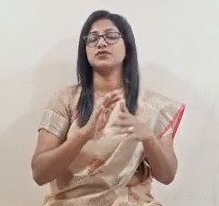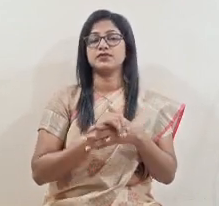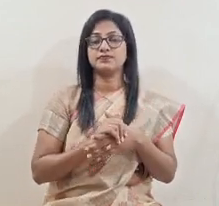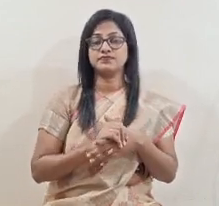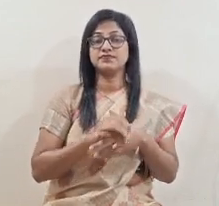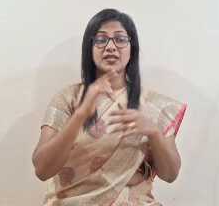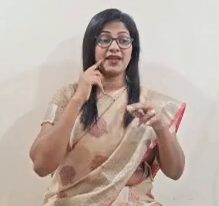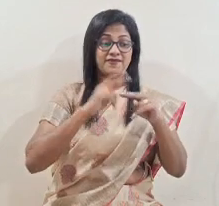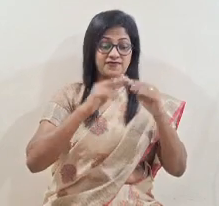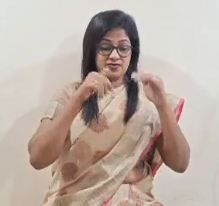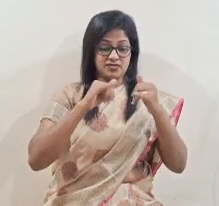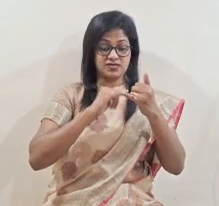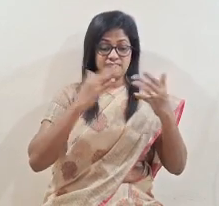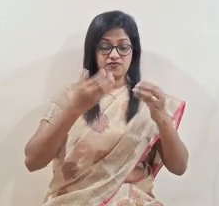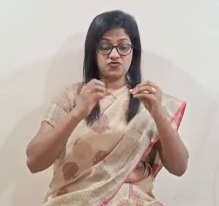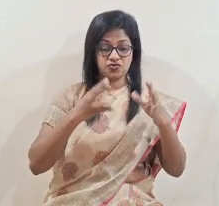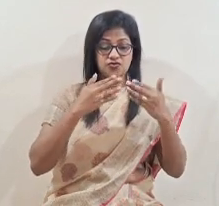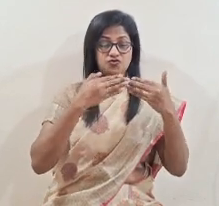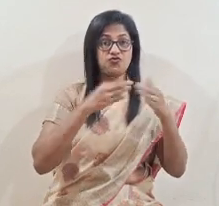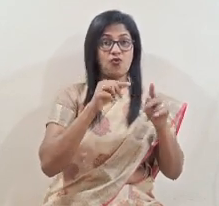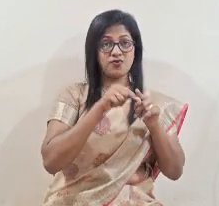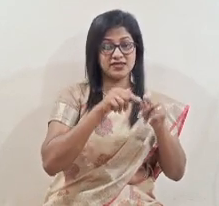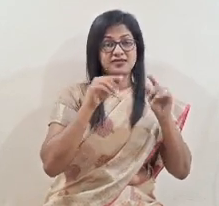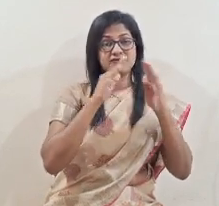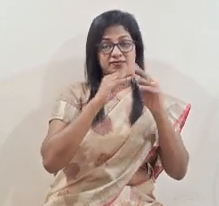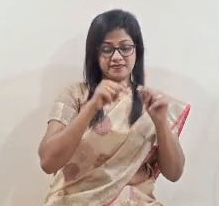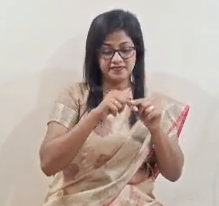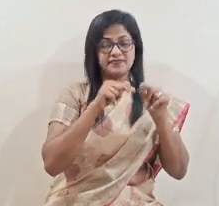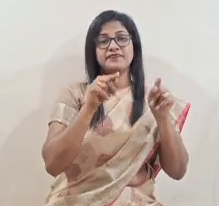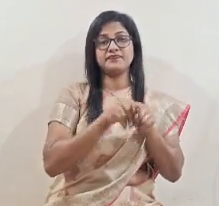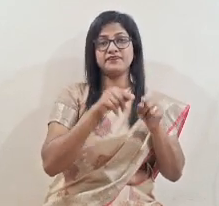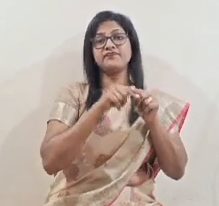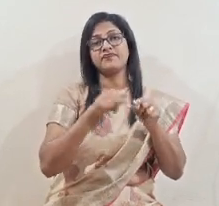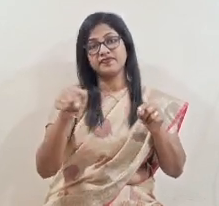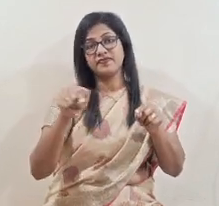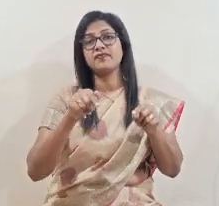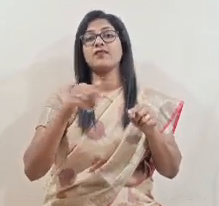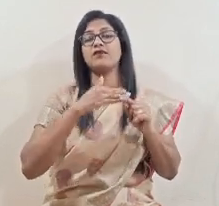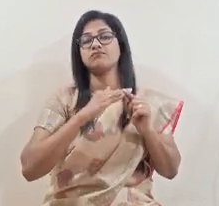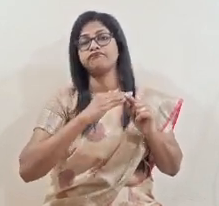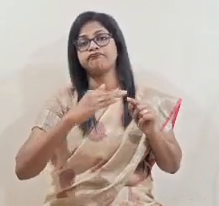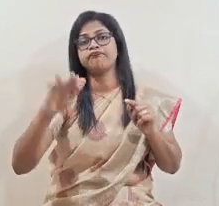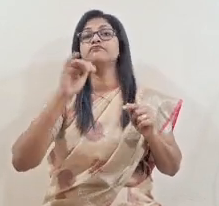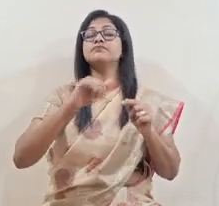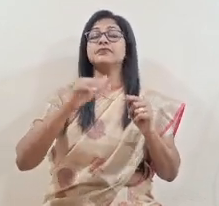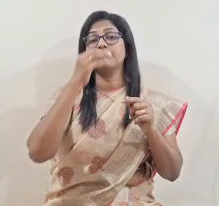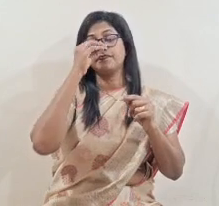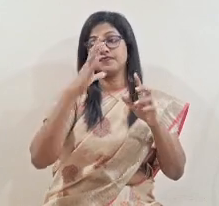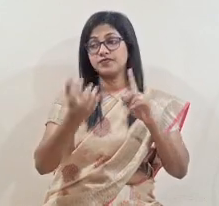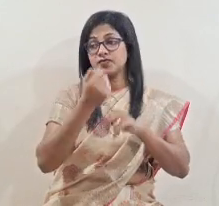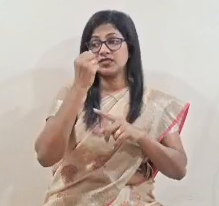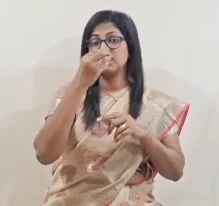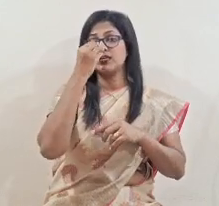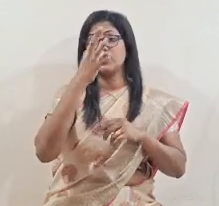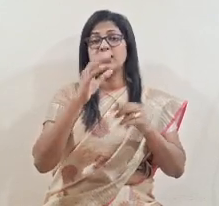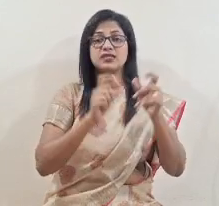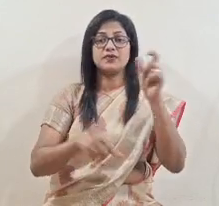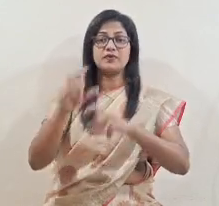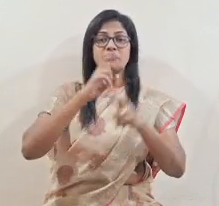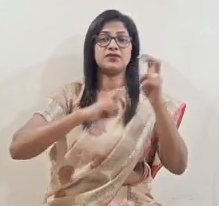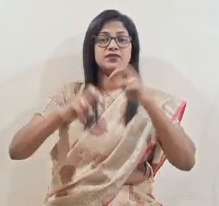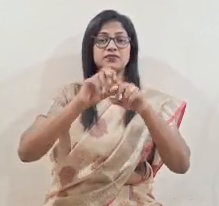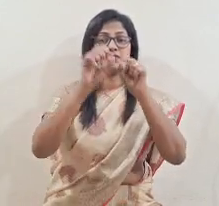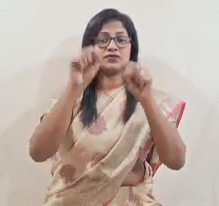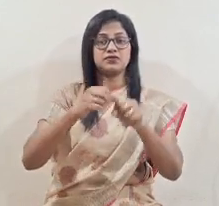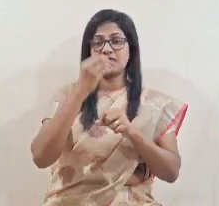provided right at the doorstep, what are the chances and how easily I can access the public transport